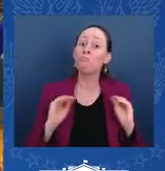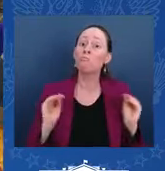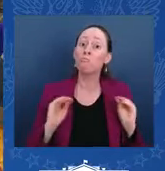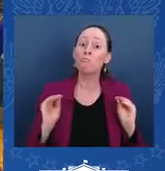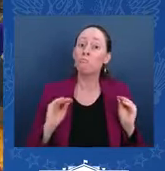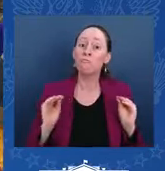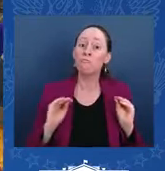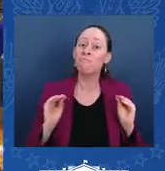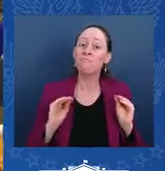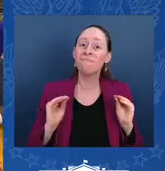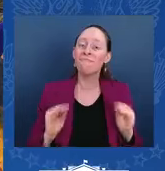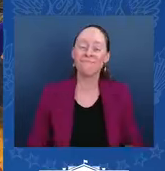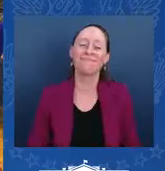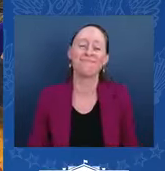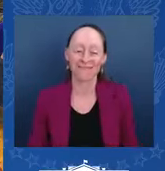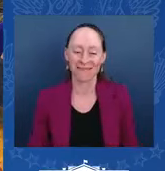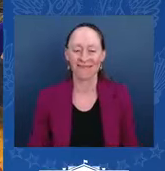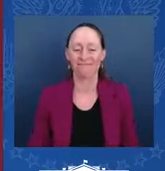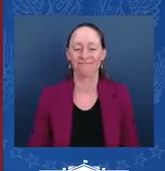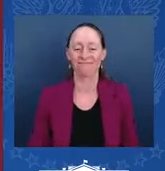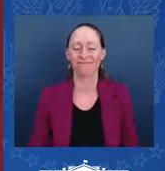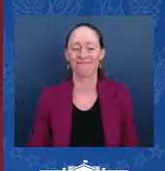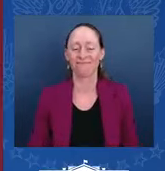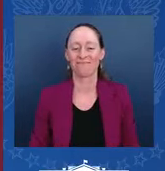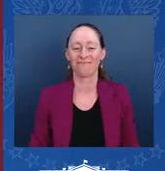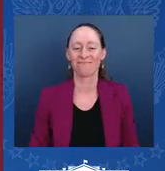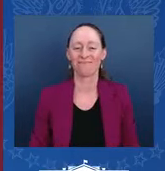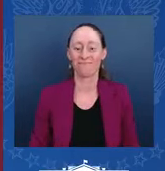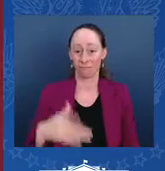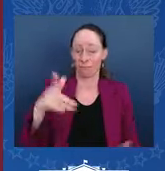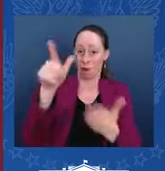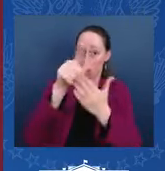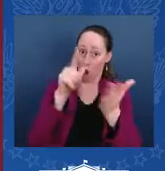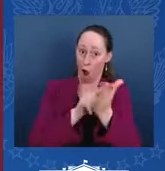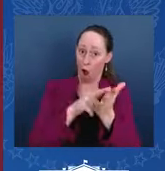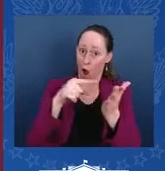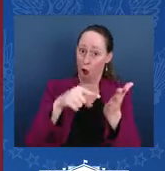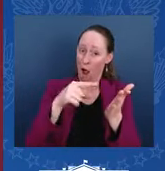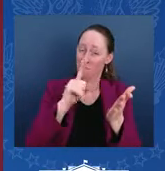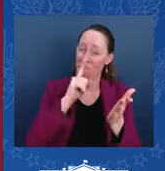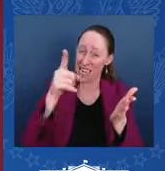this bill is so expensive, people don't fully understand it. And guess what? Starting